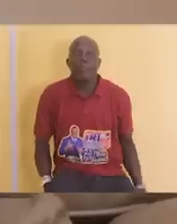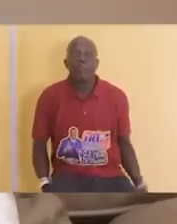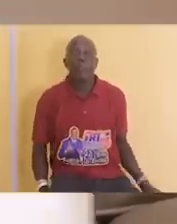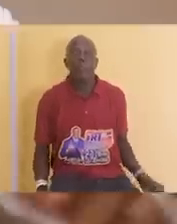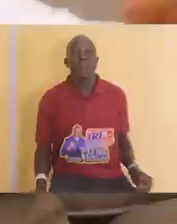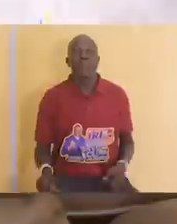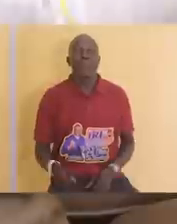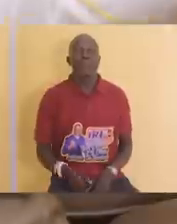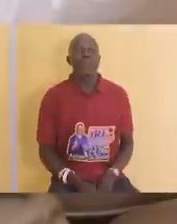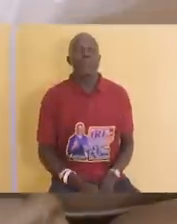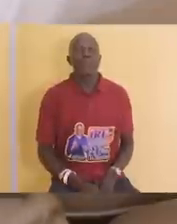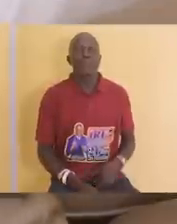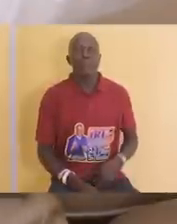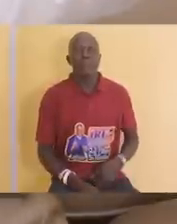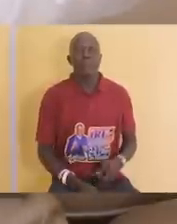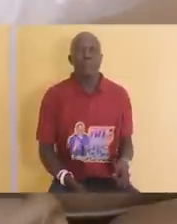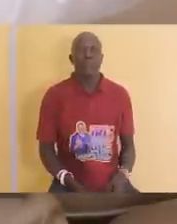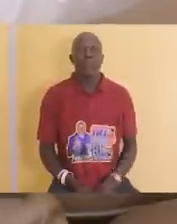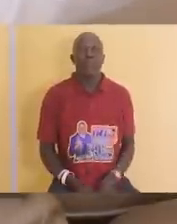eh ti mi se